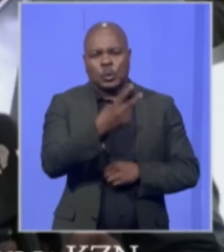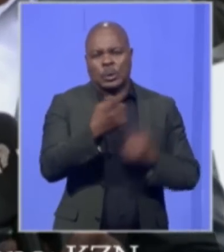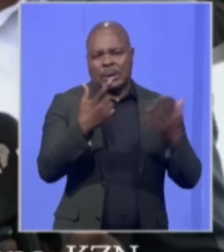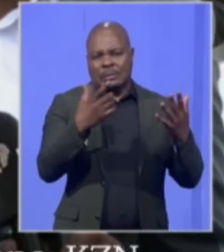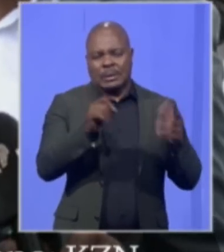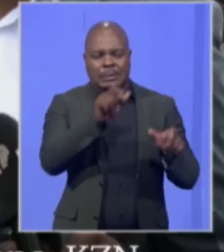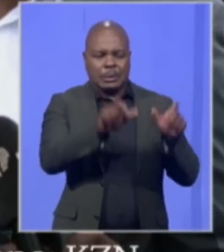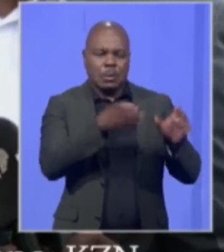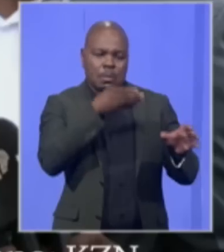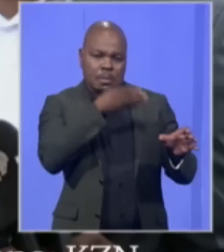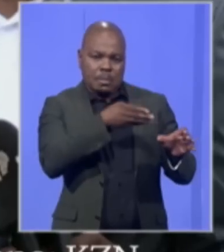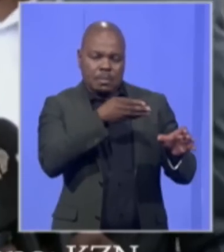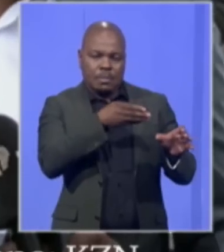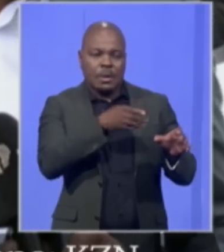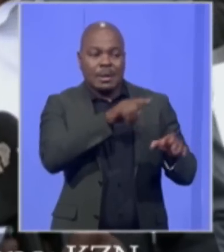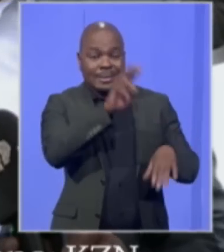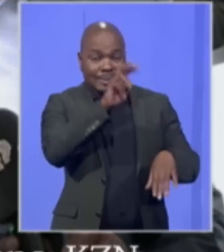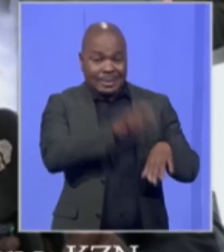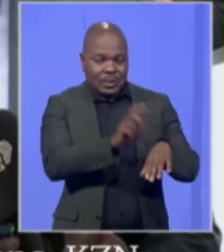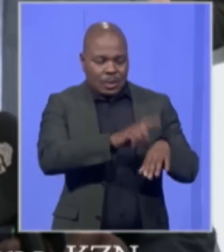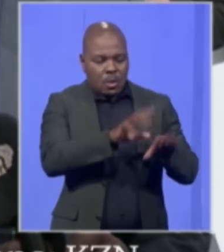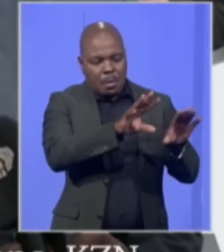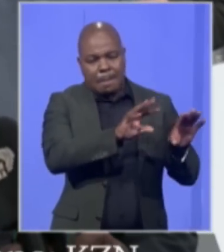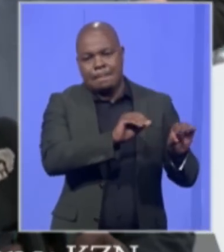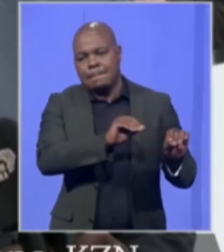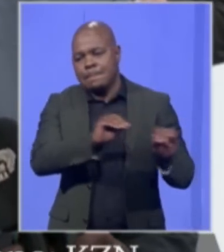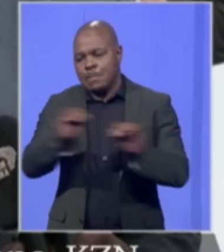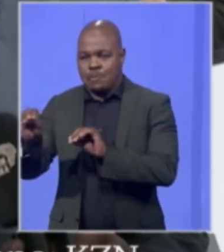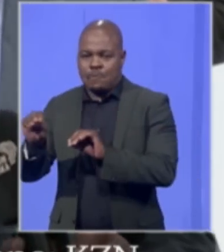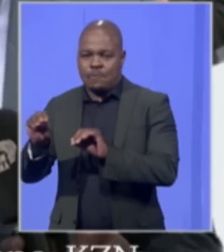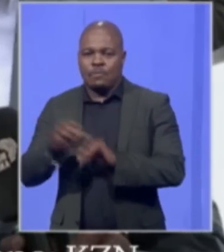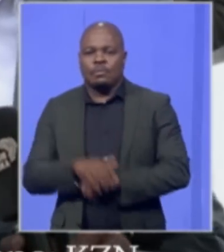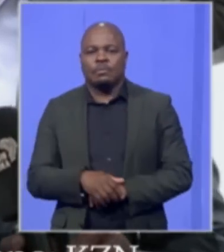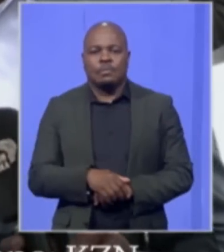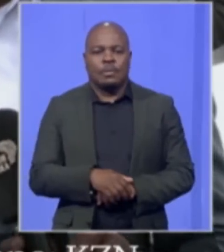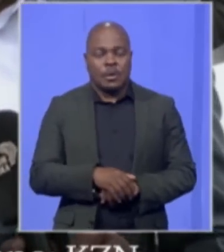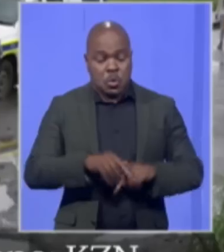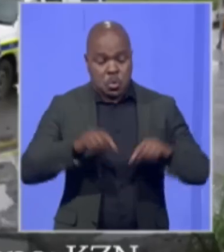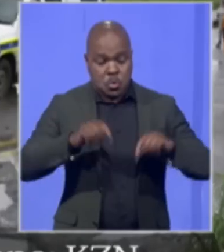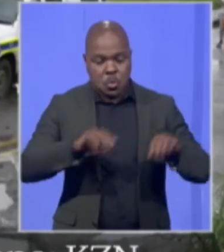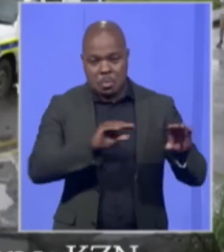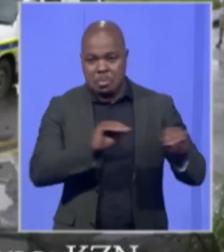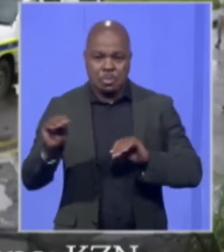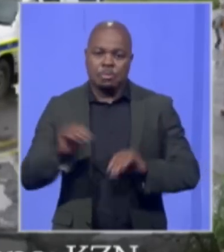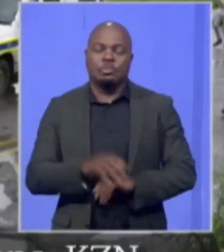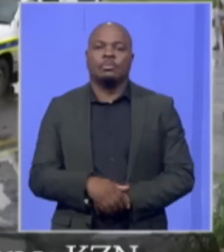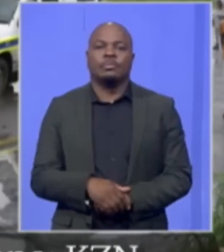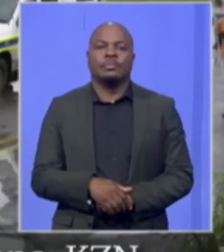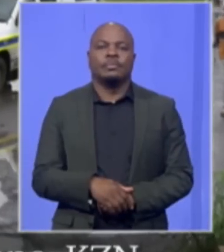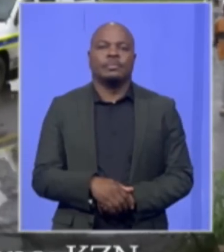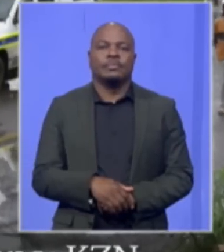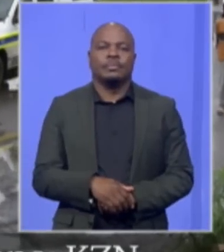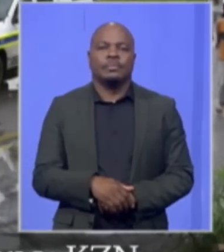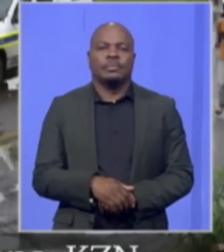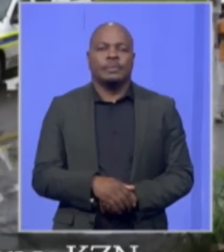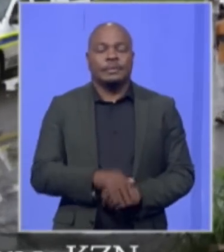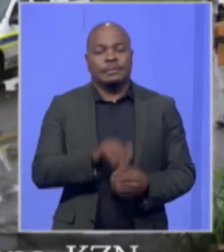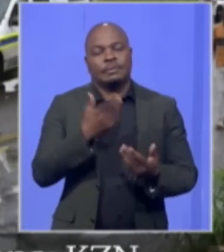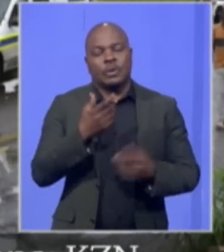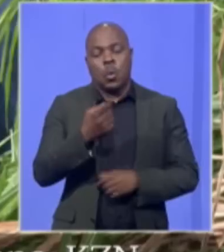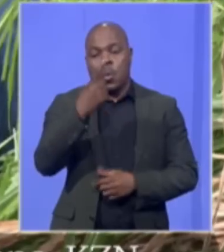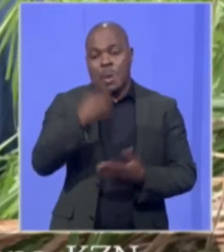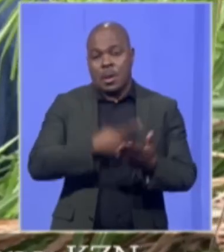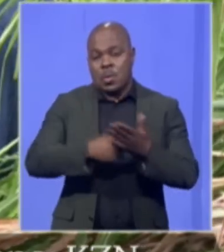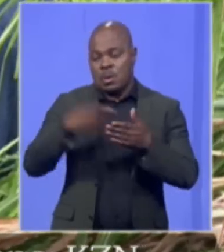270 people who would need to be evacuated with immediate effect. Ho hlokahetse batho